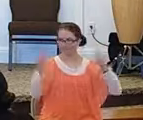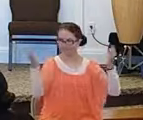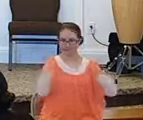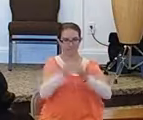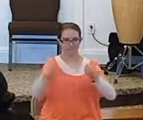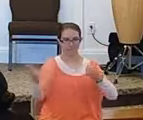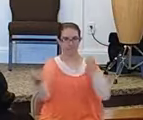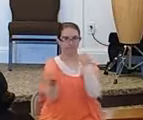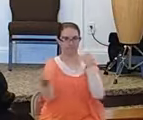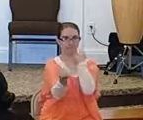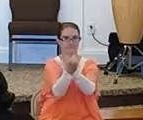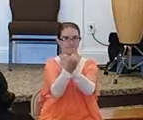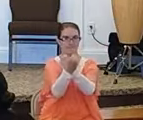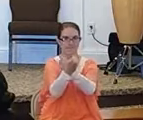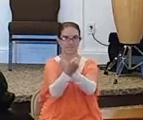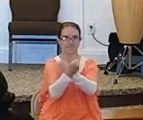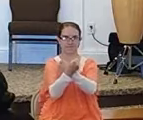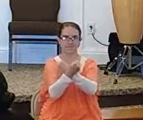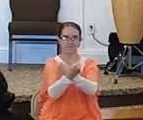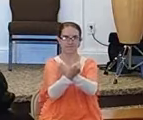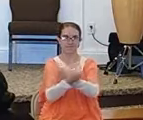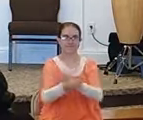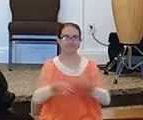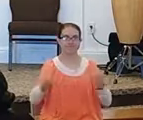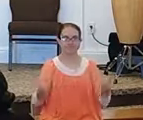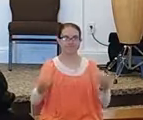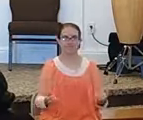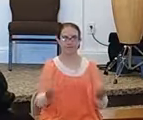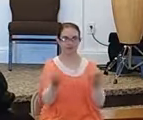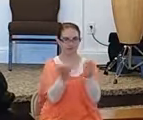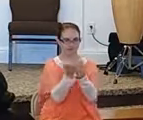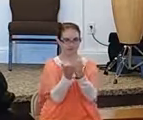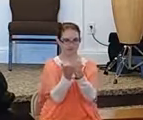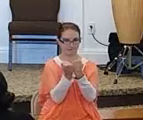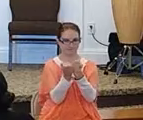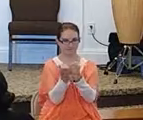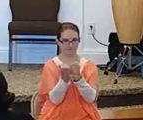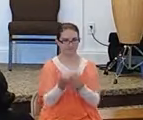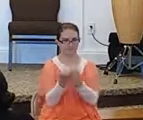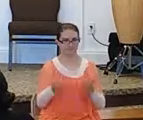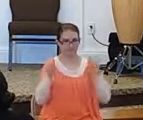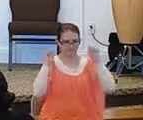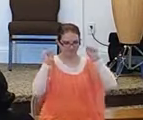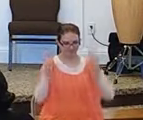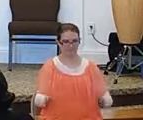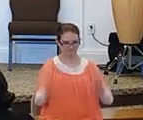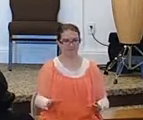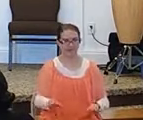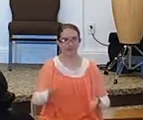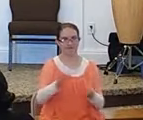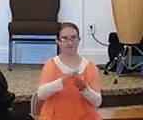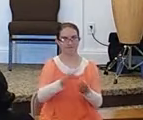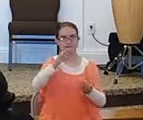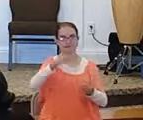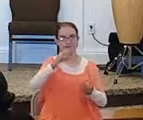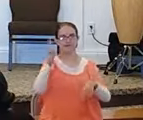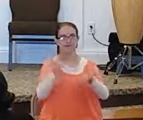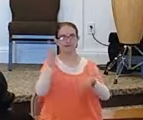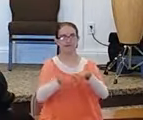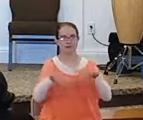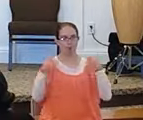were trying to tie him with, getting out of the handcuffs and all these crazy things. And here they find him